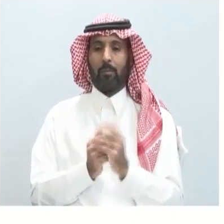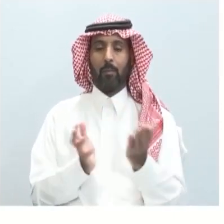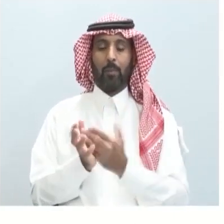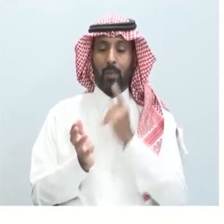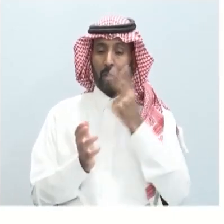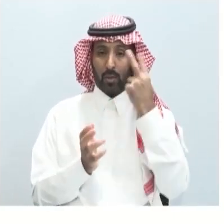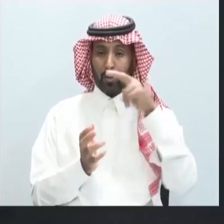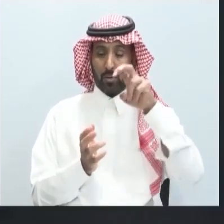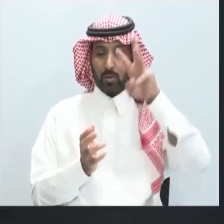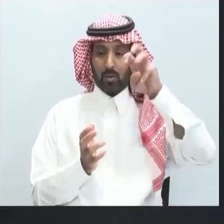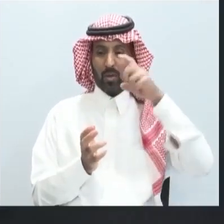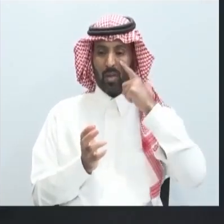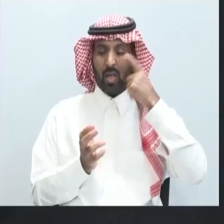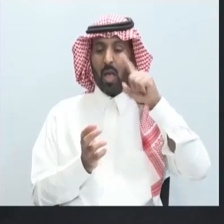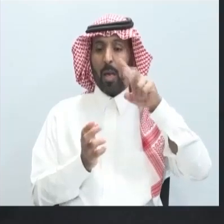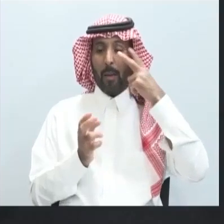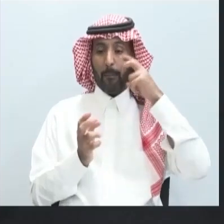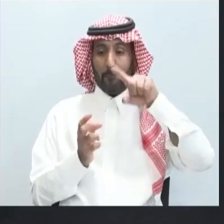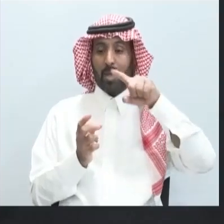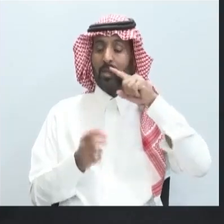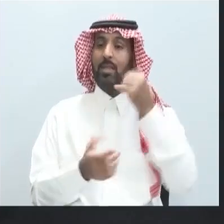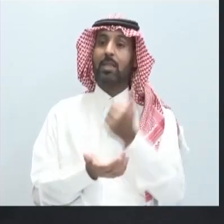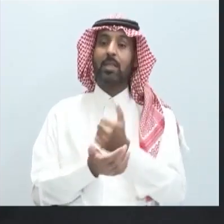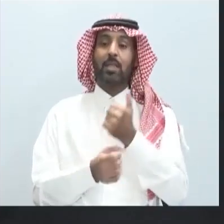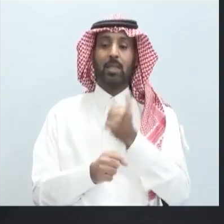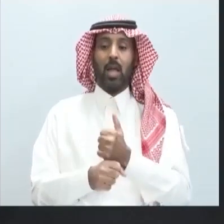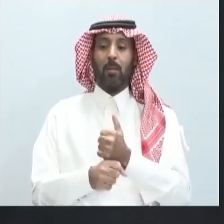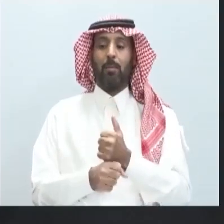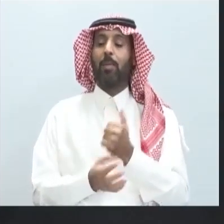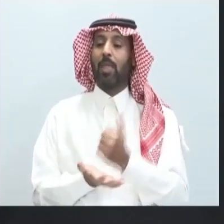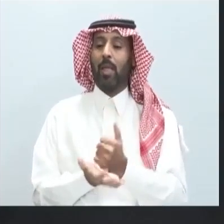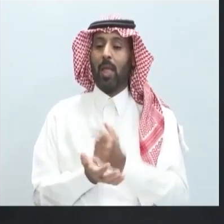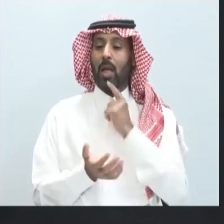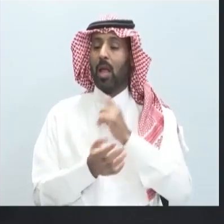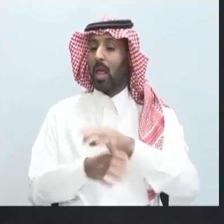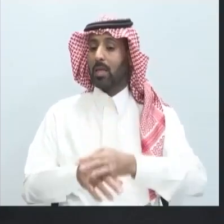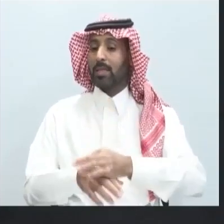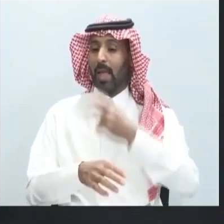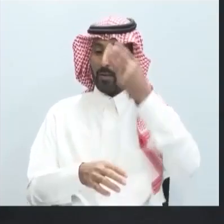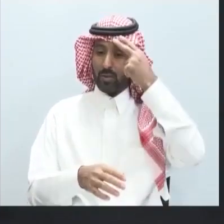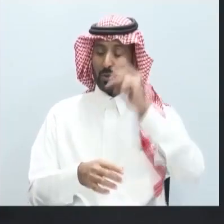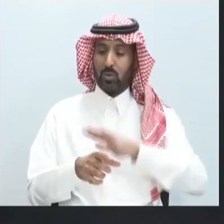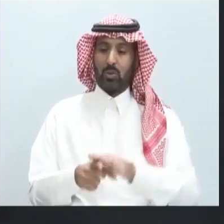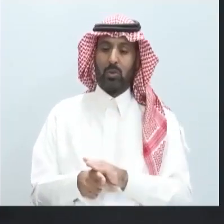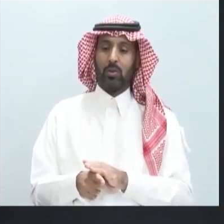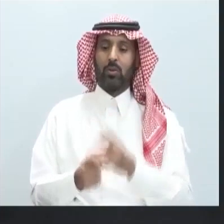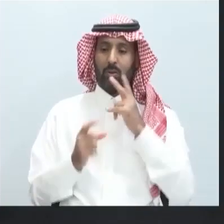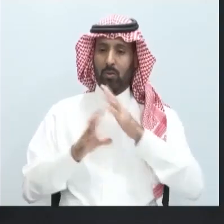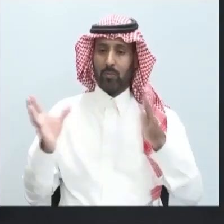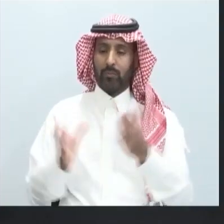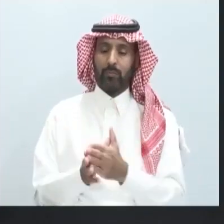the vision is based on the people of Saudi Arabia. So the 2030 vision is